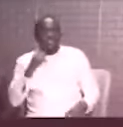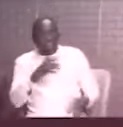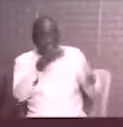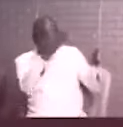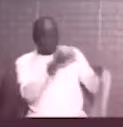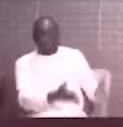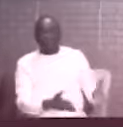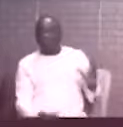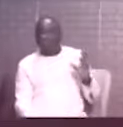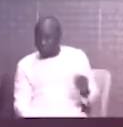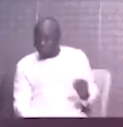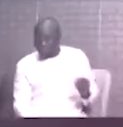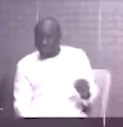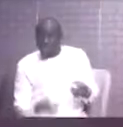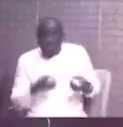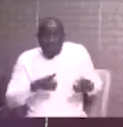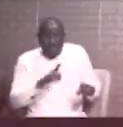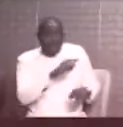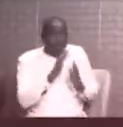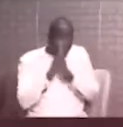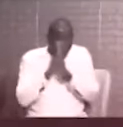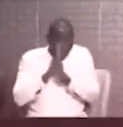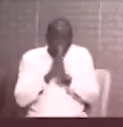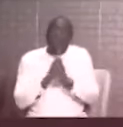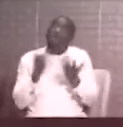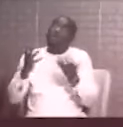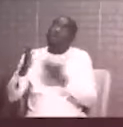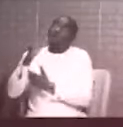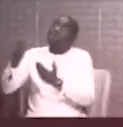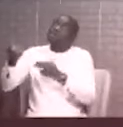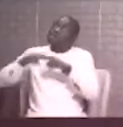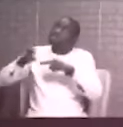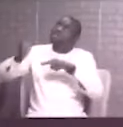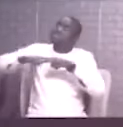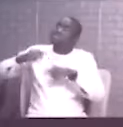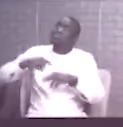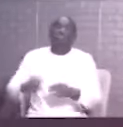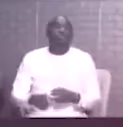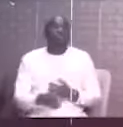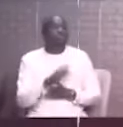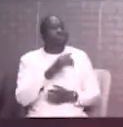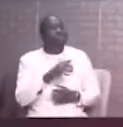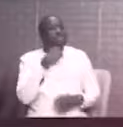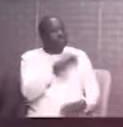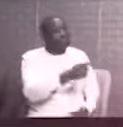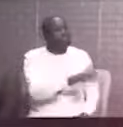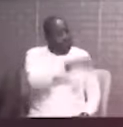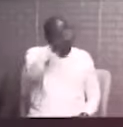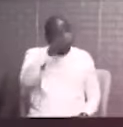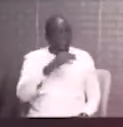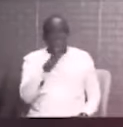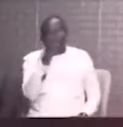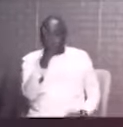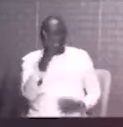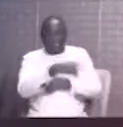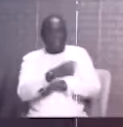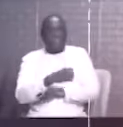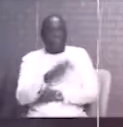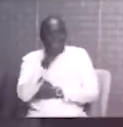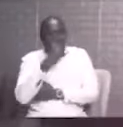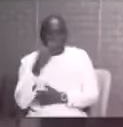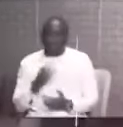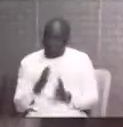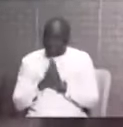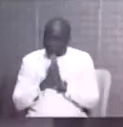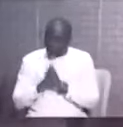No. So while you pray and say, Lord, bring increase, he now says, go for 7 days fasting. And at the end of it, you are disappointed